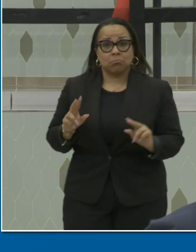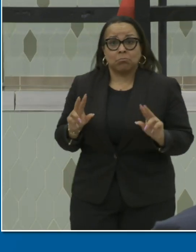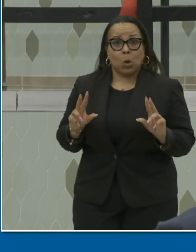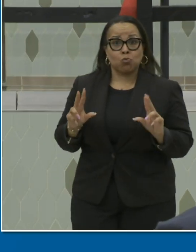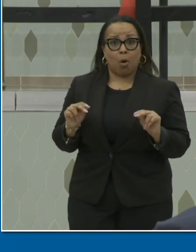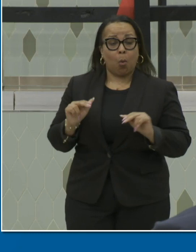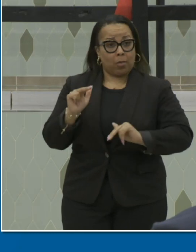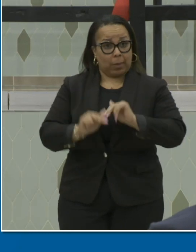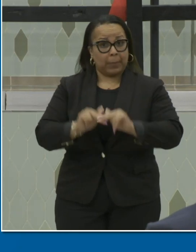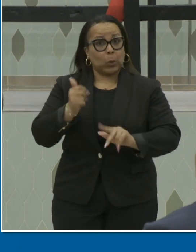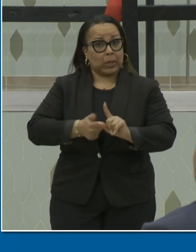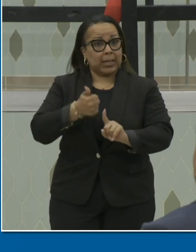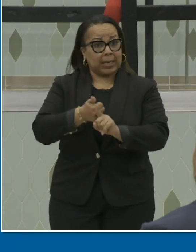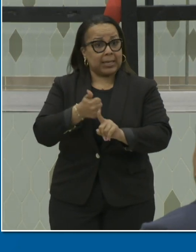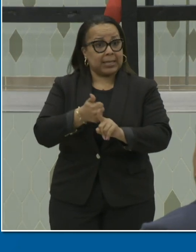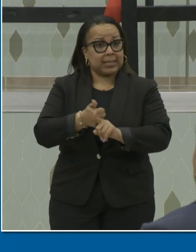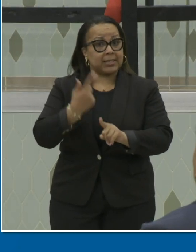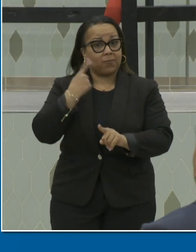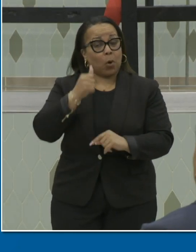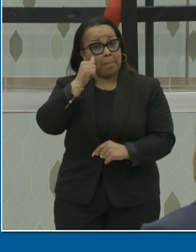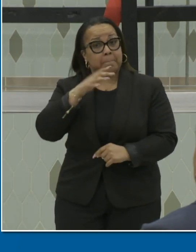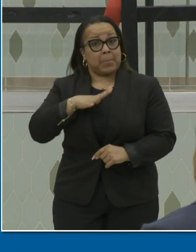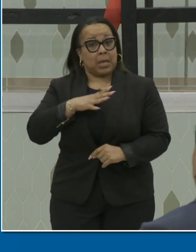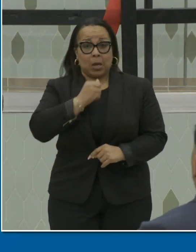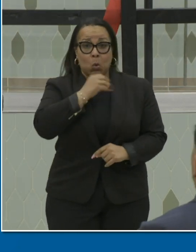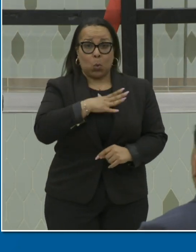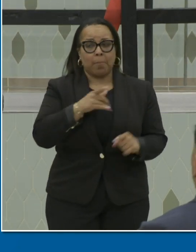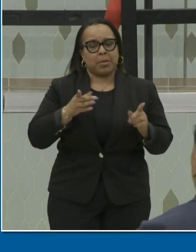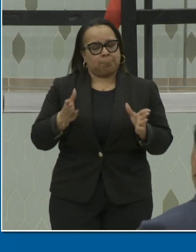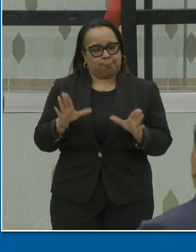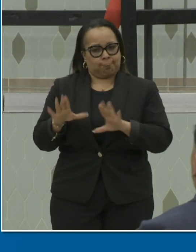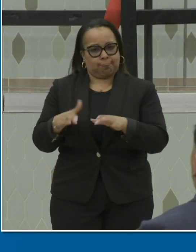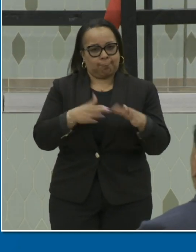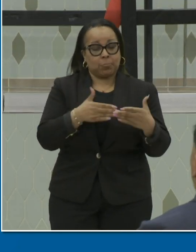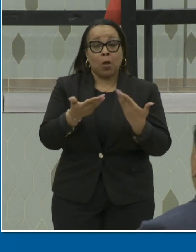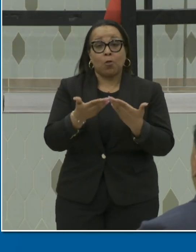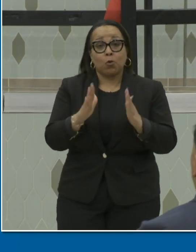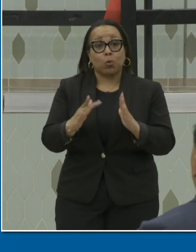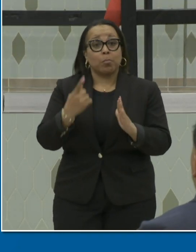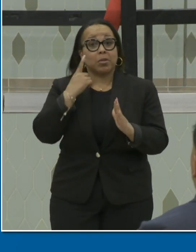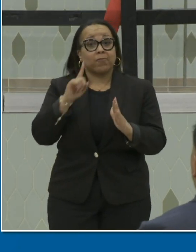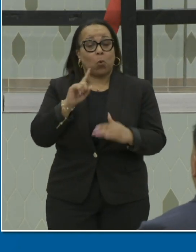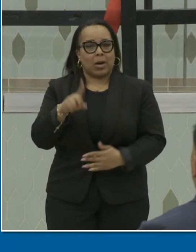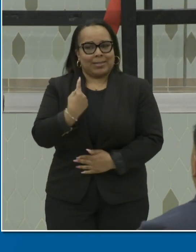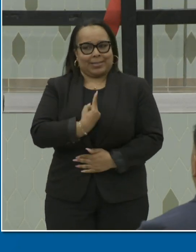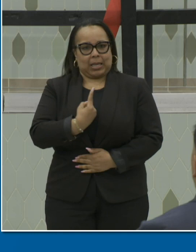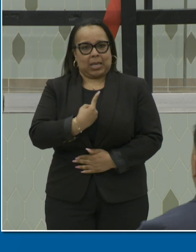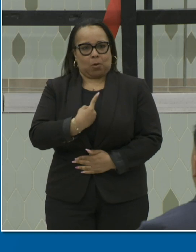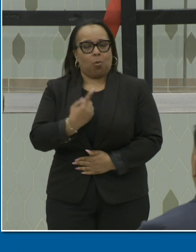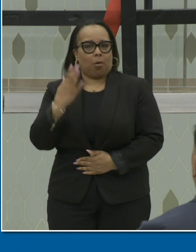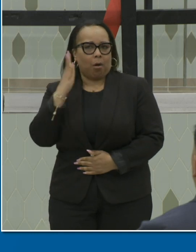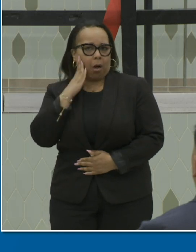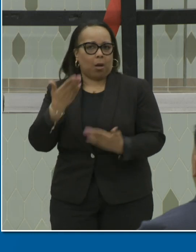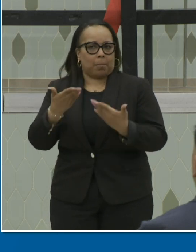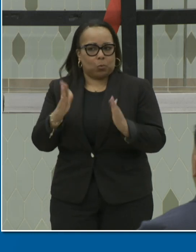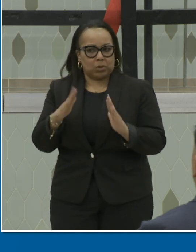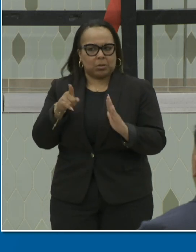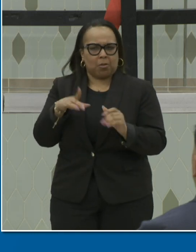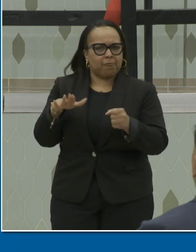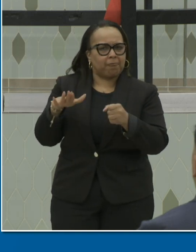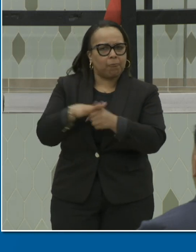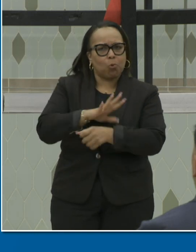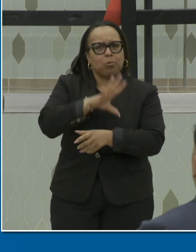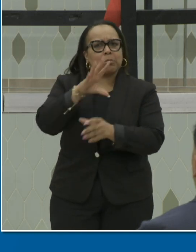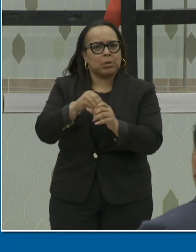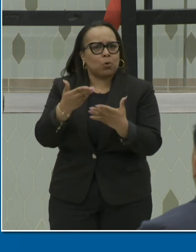No, the building is actually for men and women. The rooms are for single occupancy, but they are full